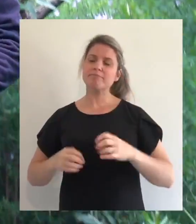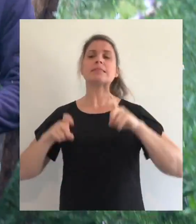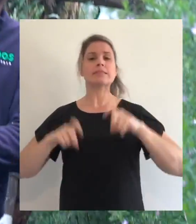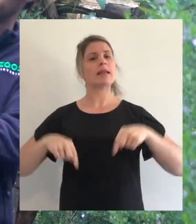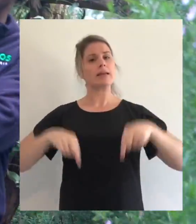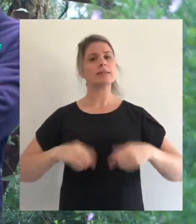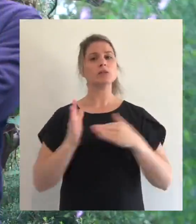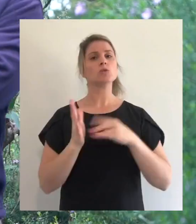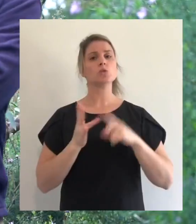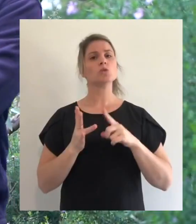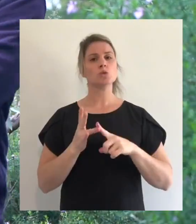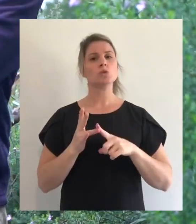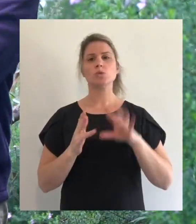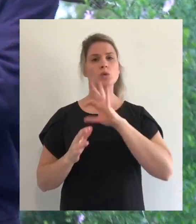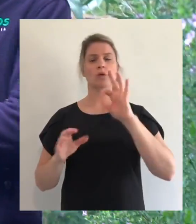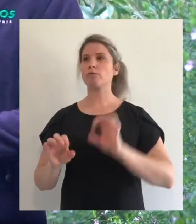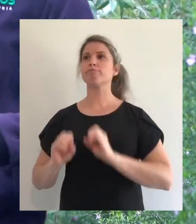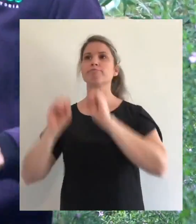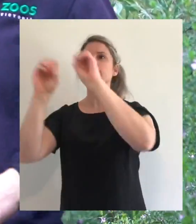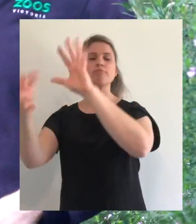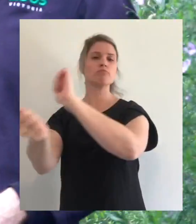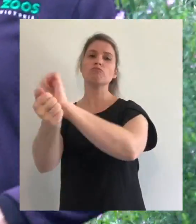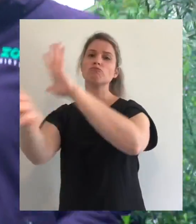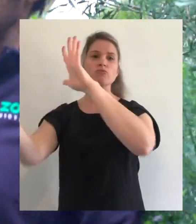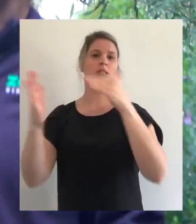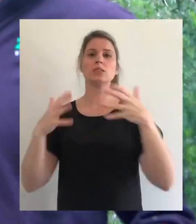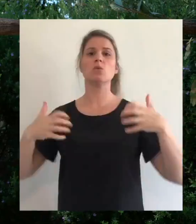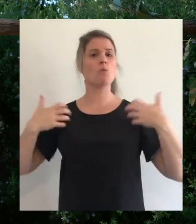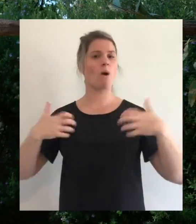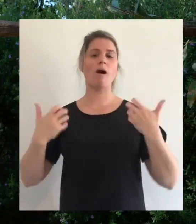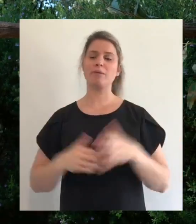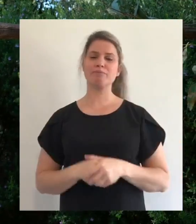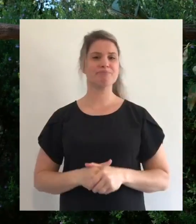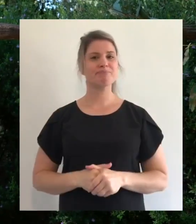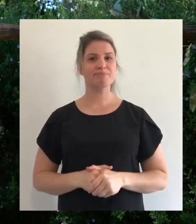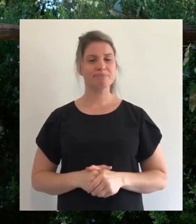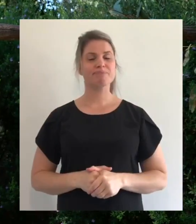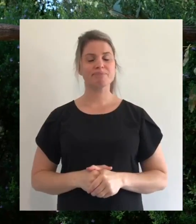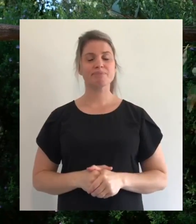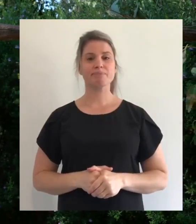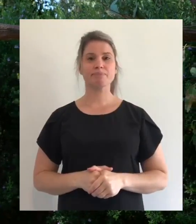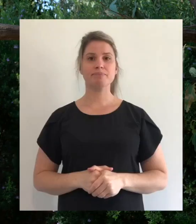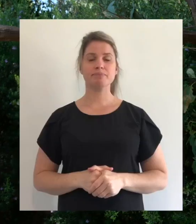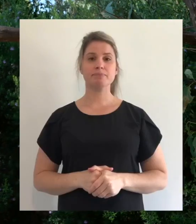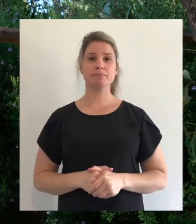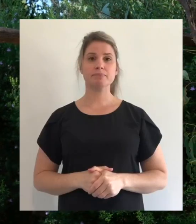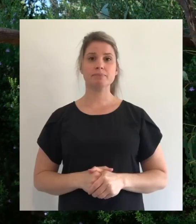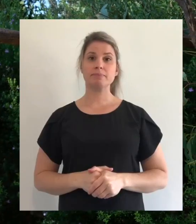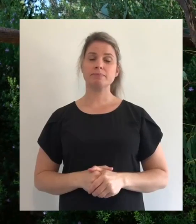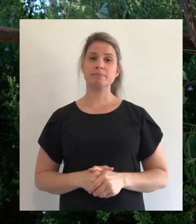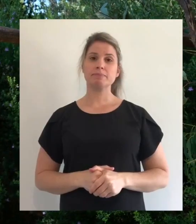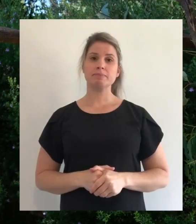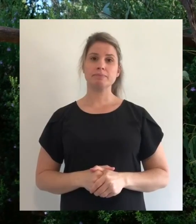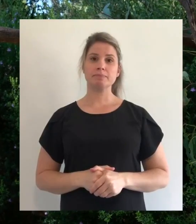to be hand raised. So unfortunately, coming in at such a young age, he was unable to be released in the wild again, but that's why he stayed here with